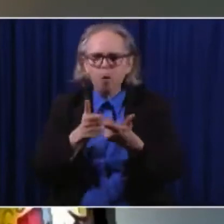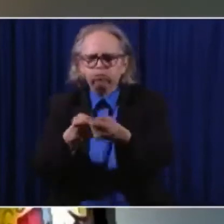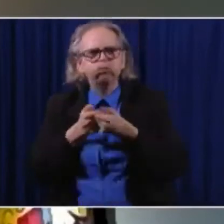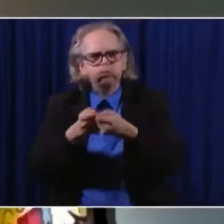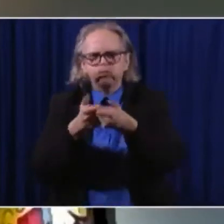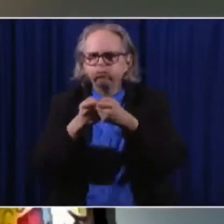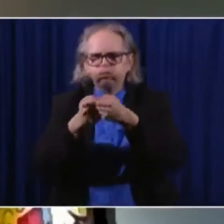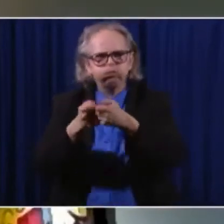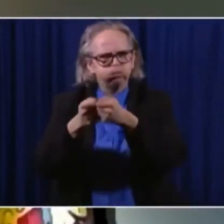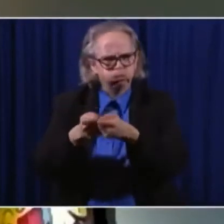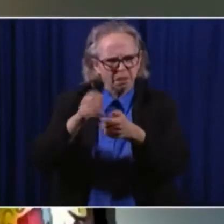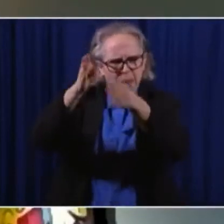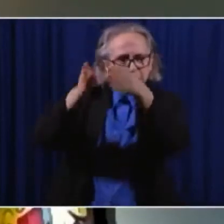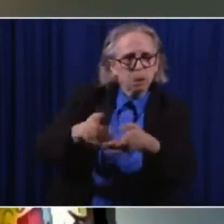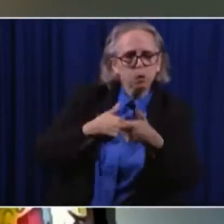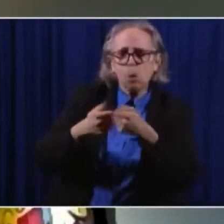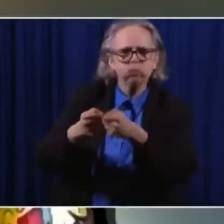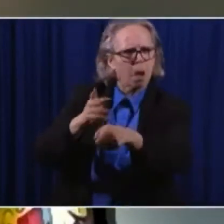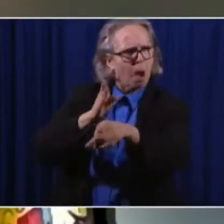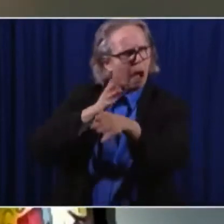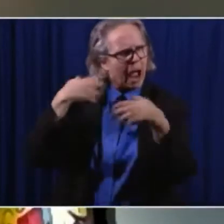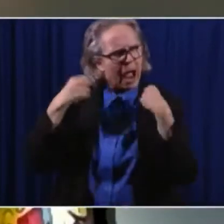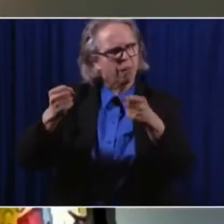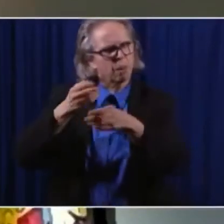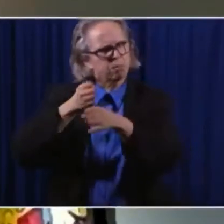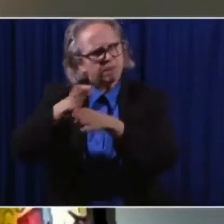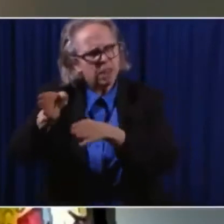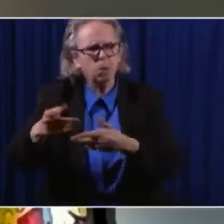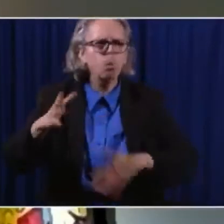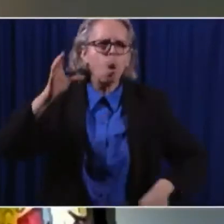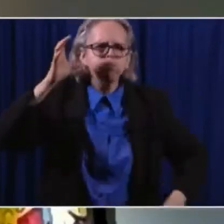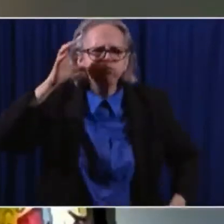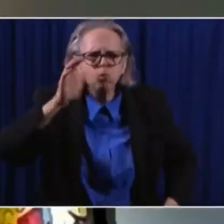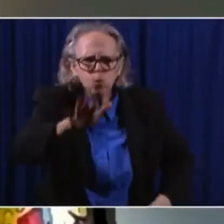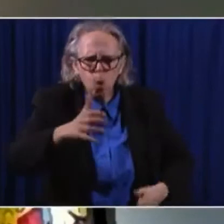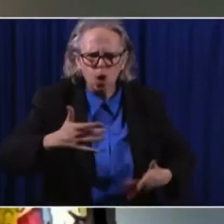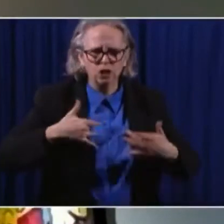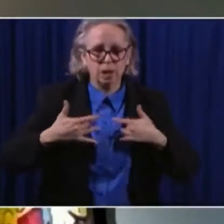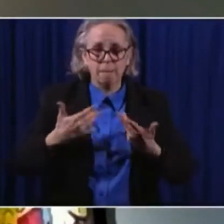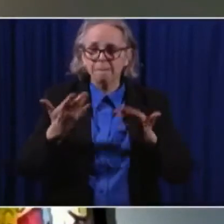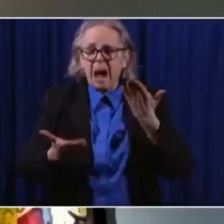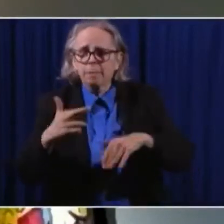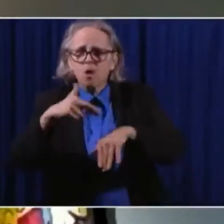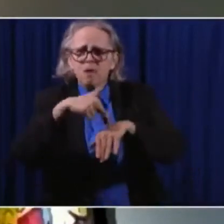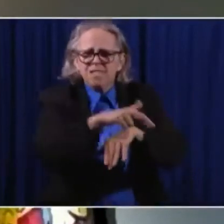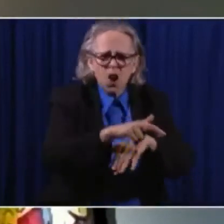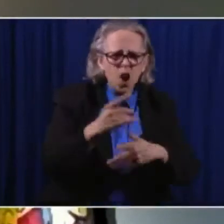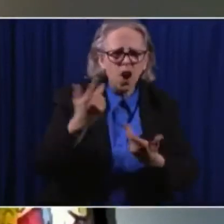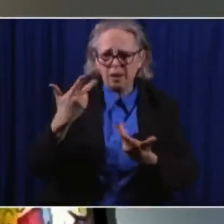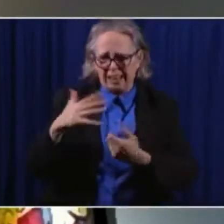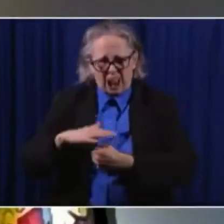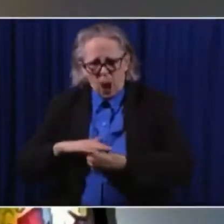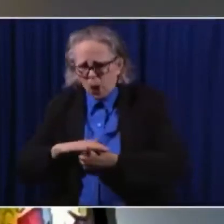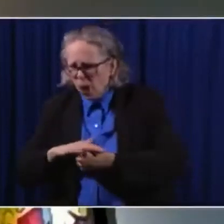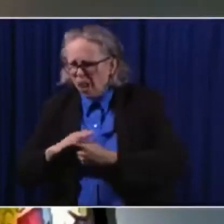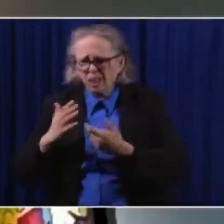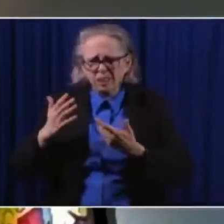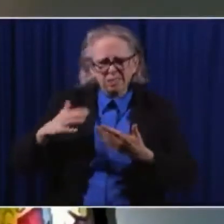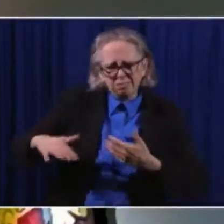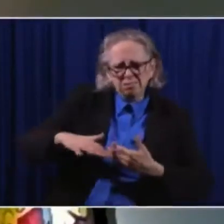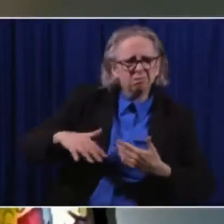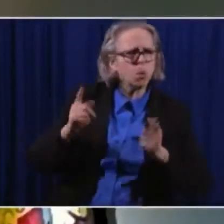answering questions that you have, listening to your concerns, connecting you to resources or information in your local community. Maybe you don't